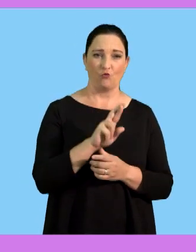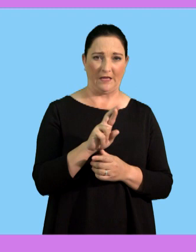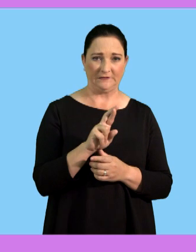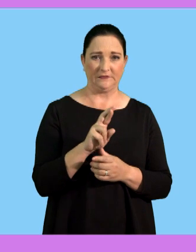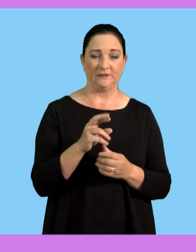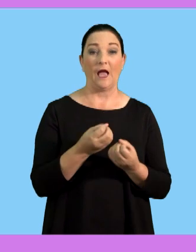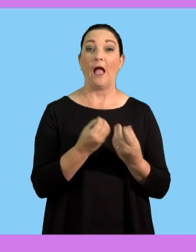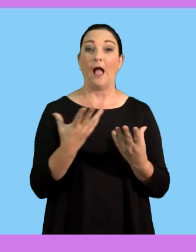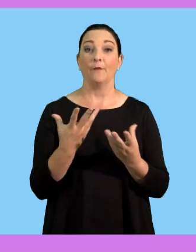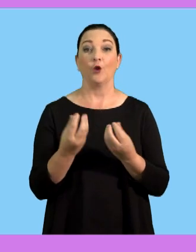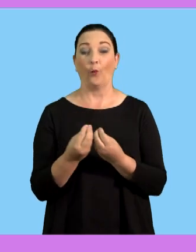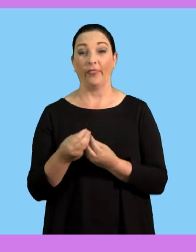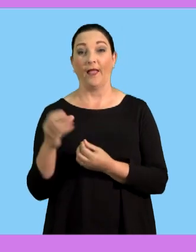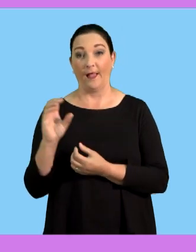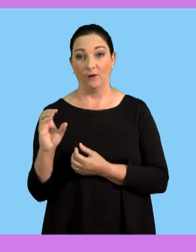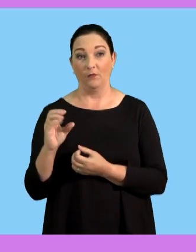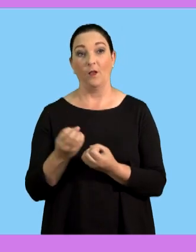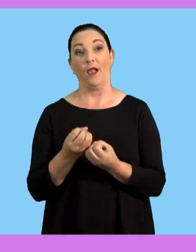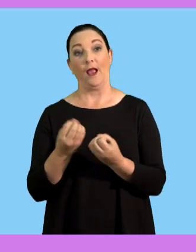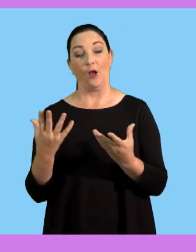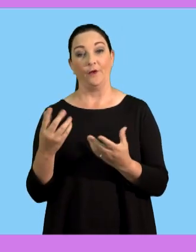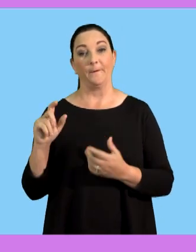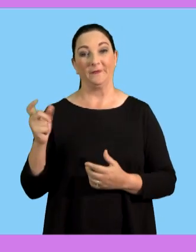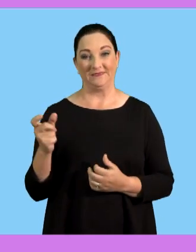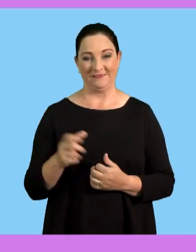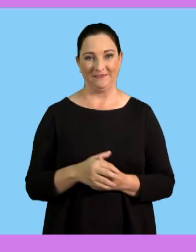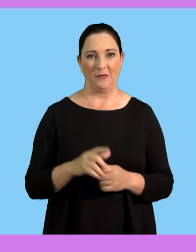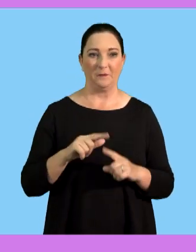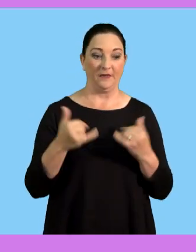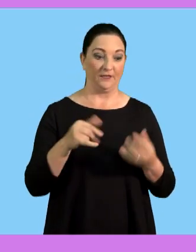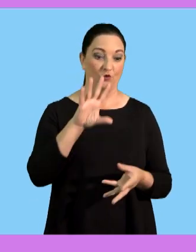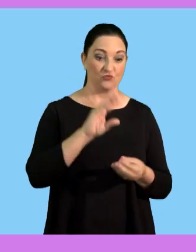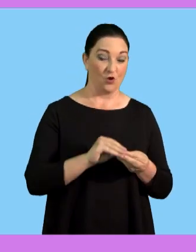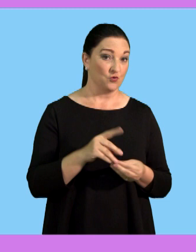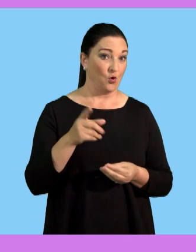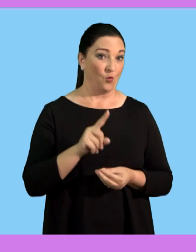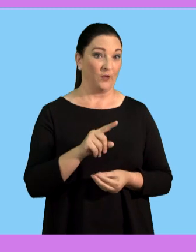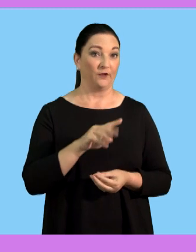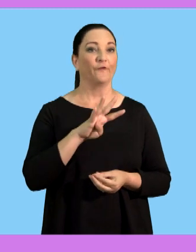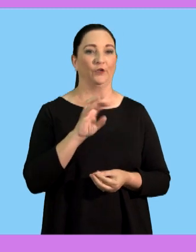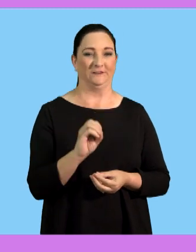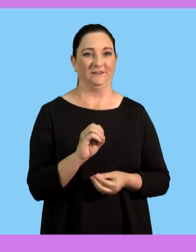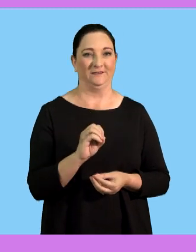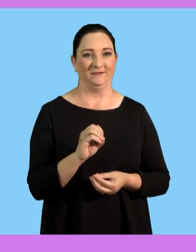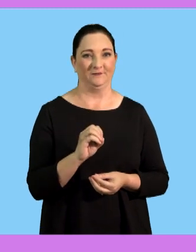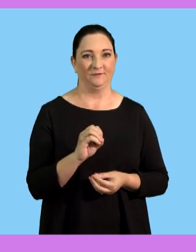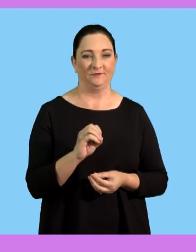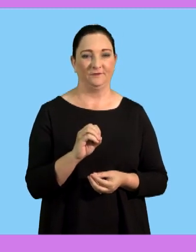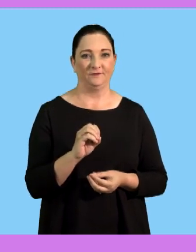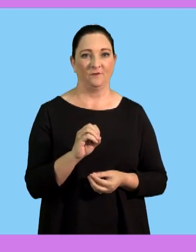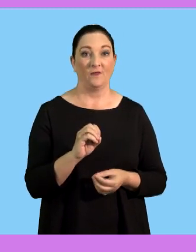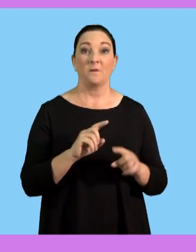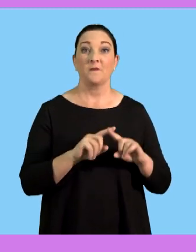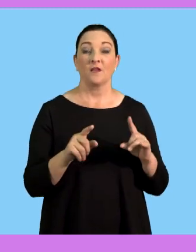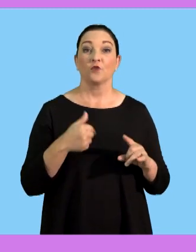with caramel? And how many with biscuits? Remember, total number of chocolates here is 40.